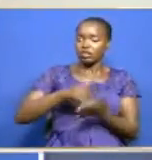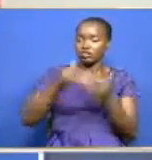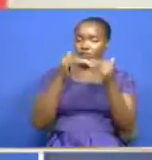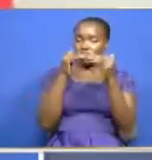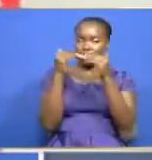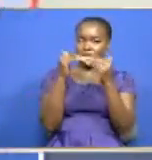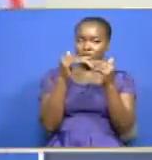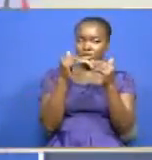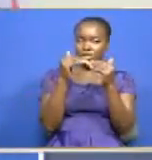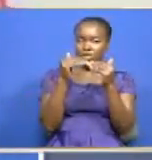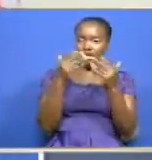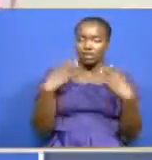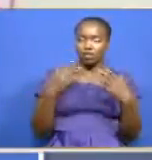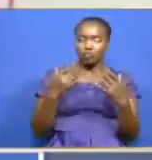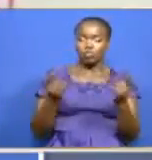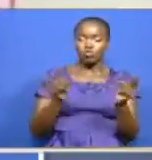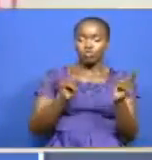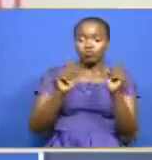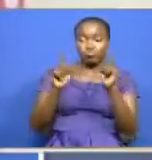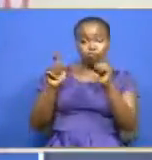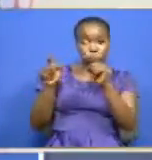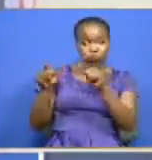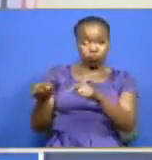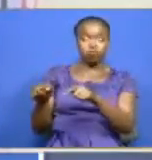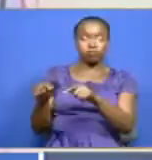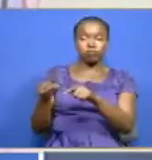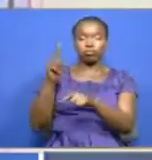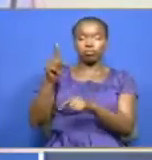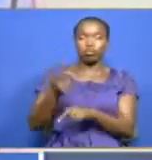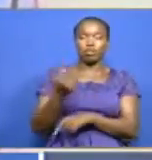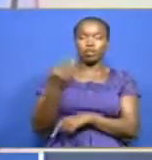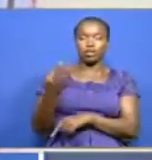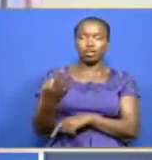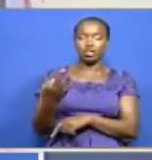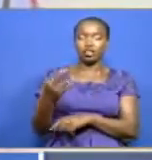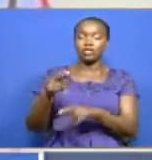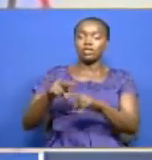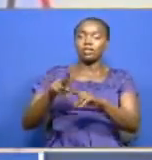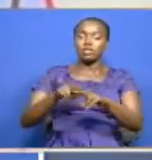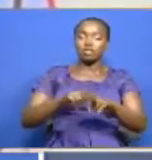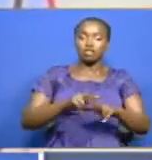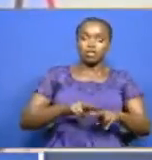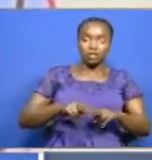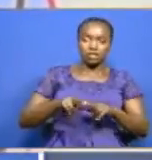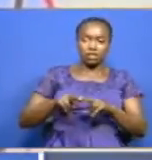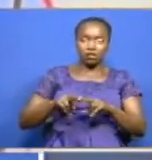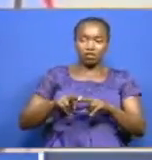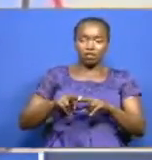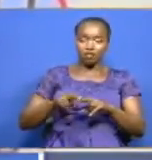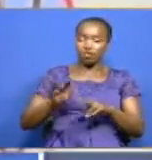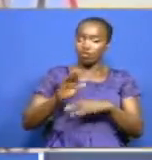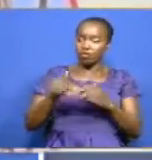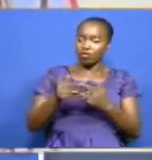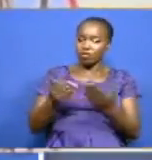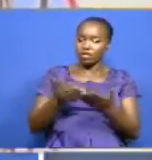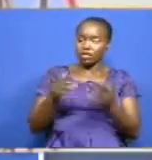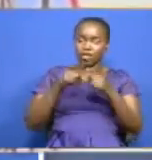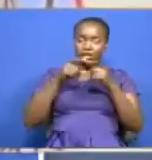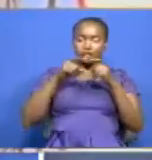limiting the attendees to 1/3 seating capacity of the hall and the